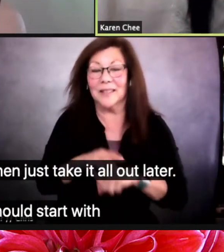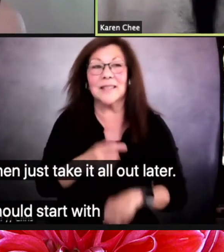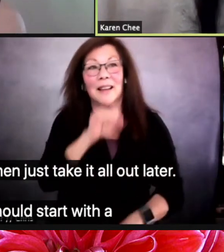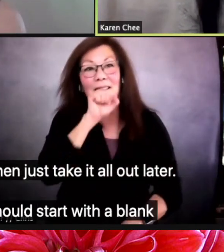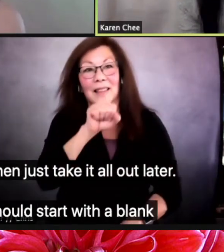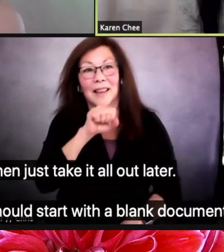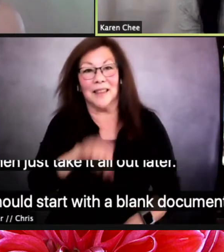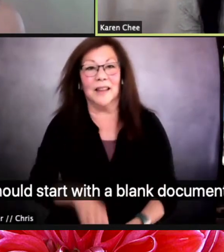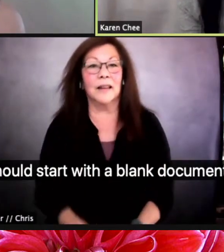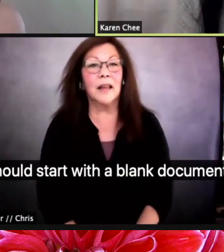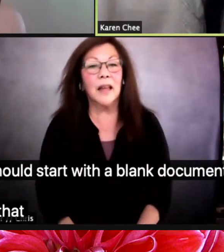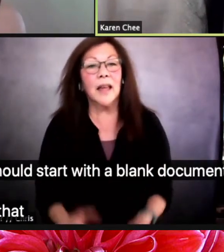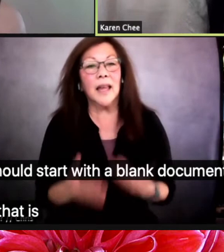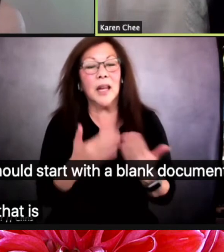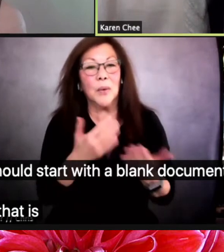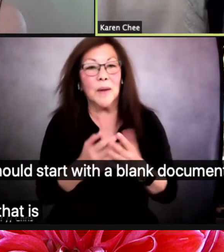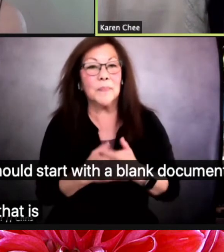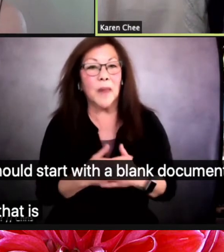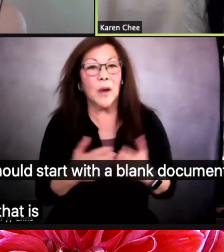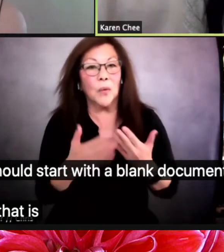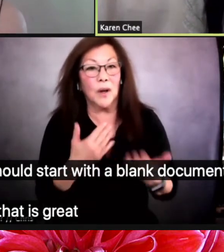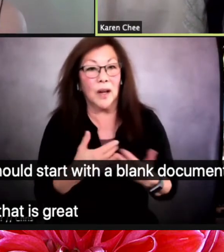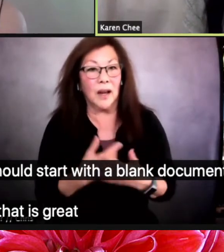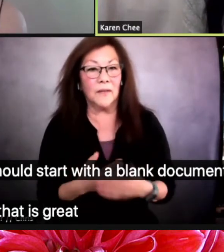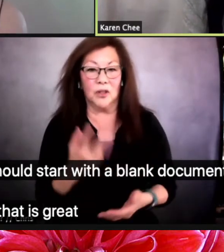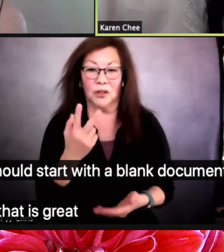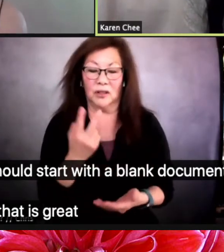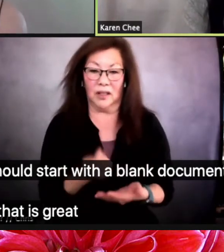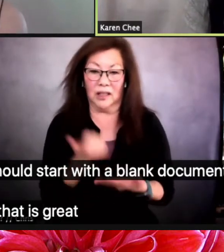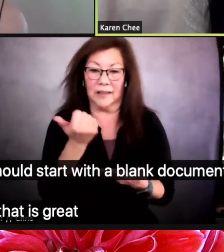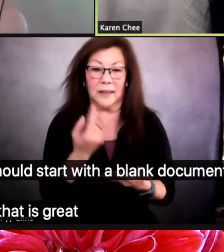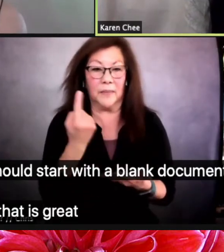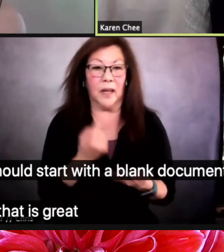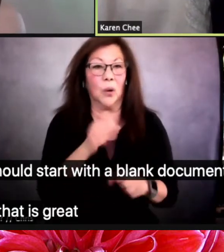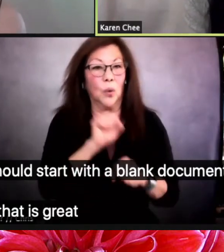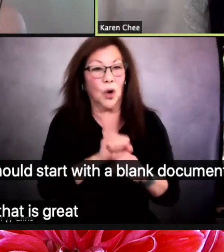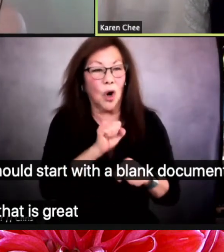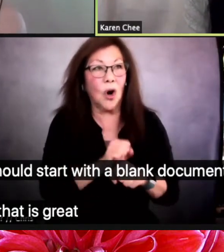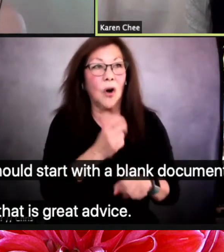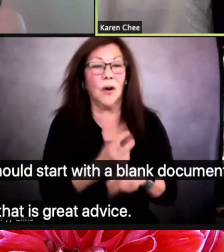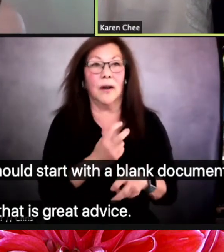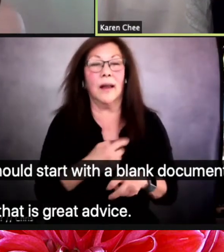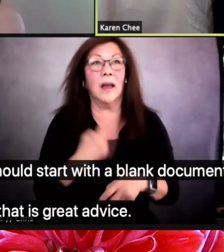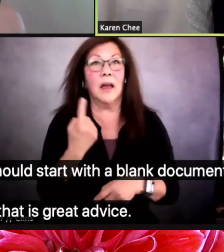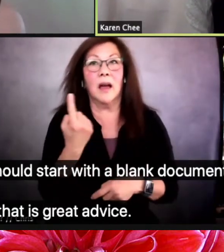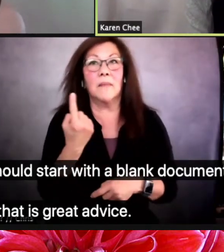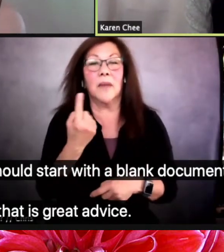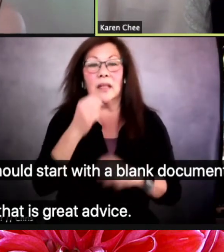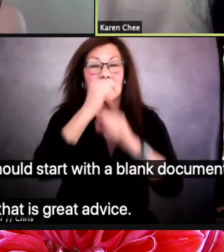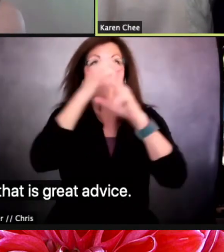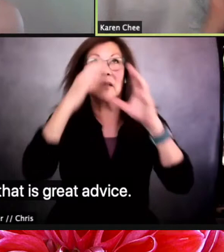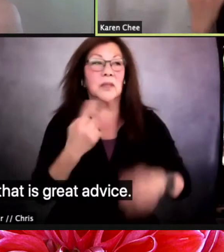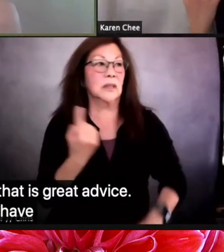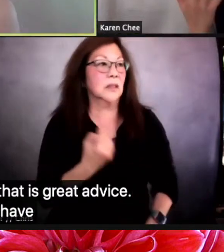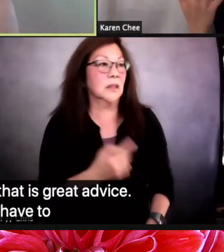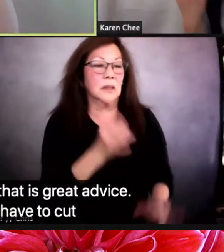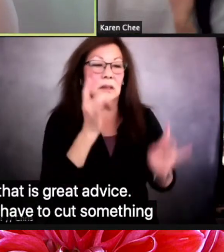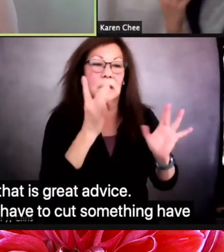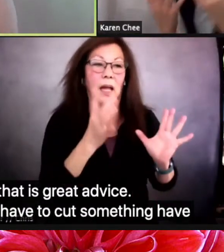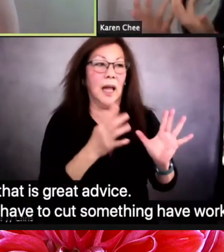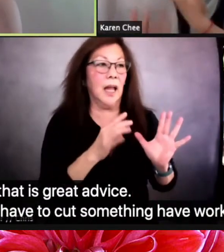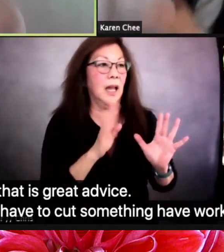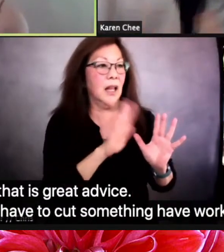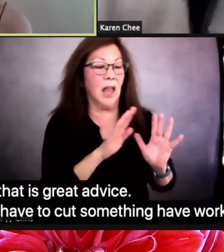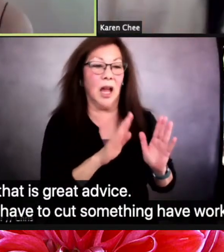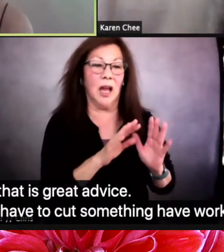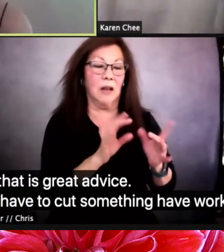that. Yeah, whenever I have to like cut something that I've worked really hard on, I always just imagine somebody on the internet hating it, and then I'm like, oh, thank